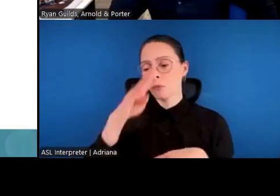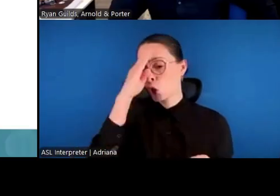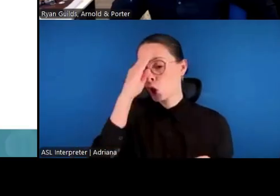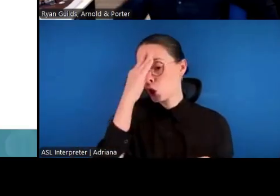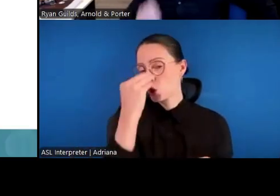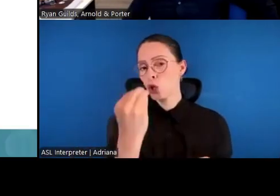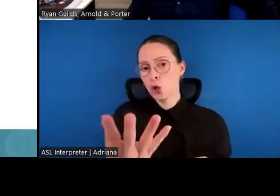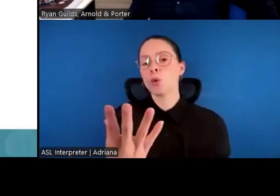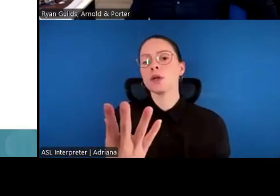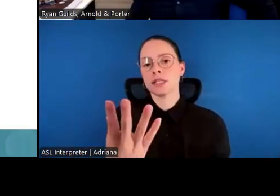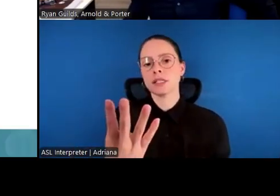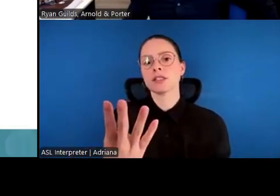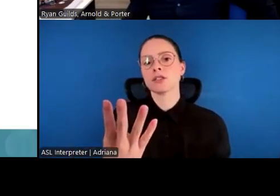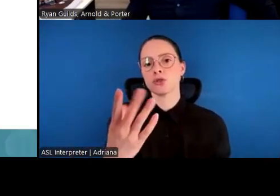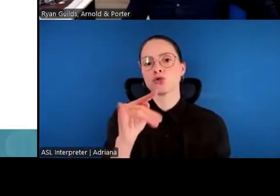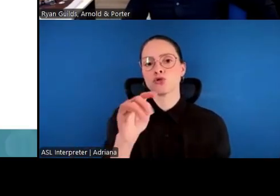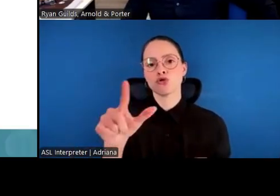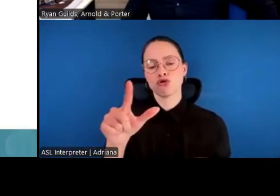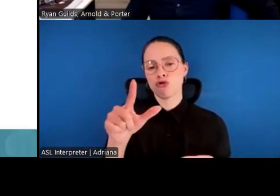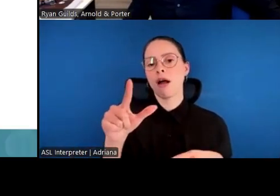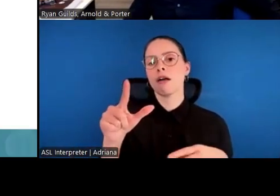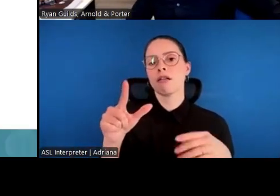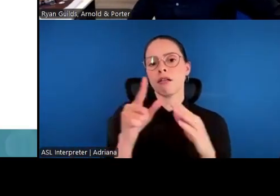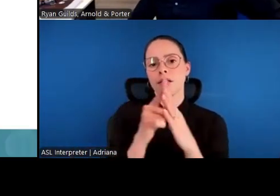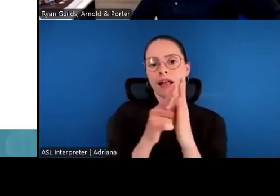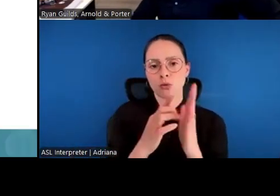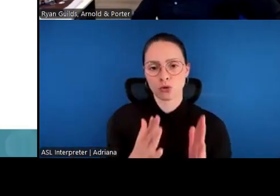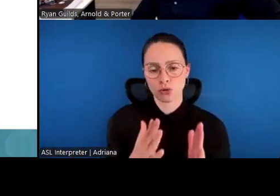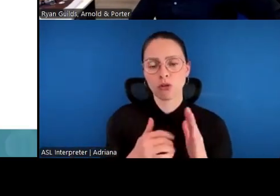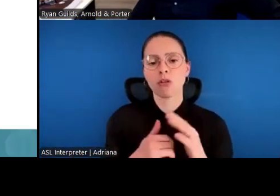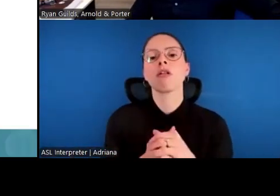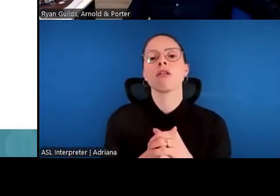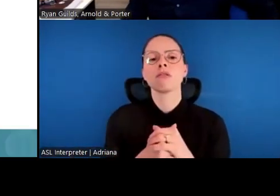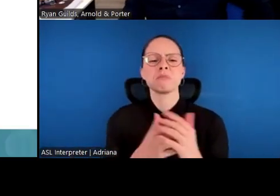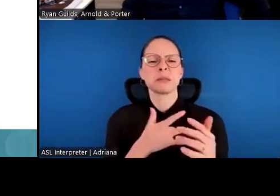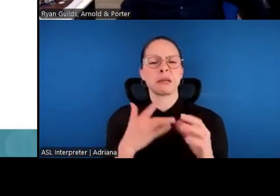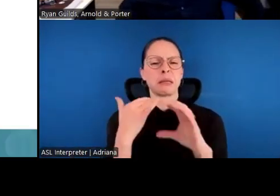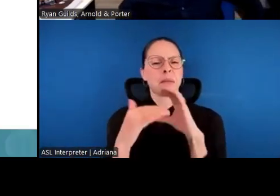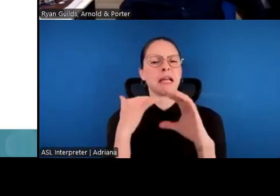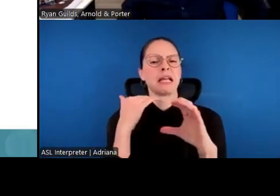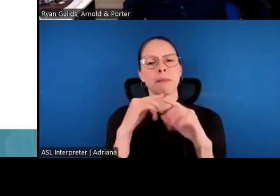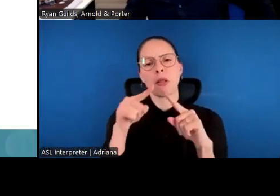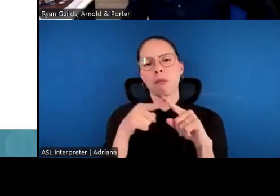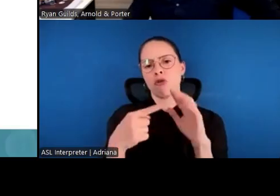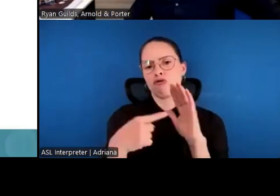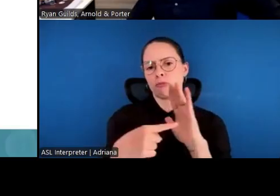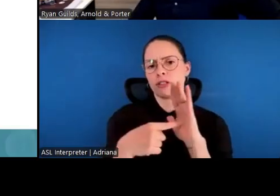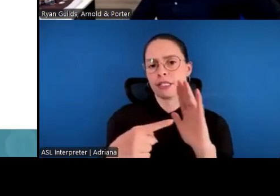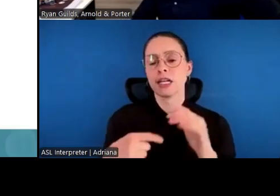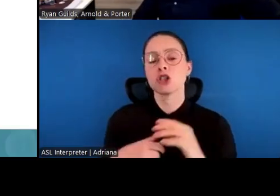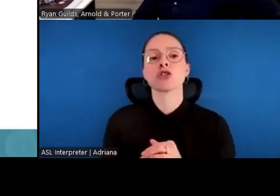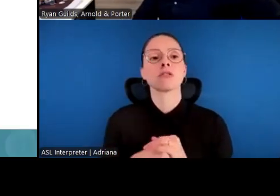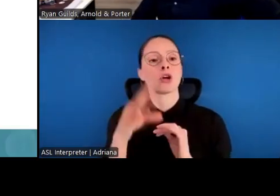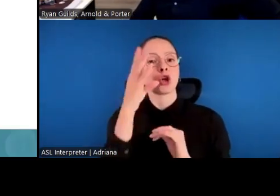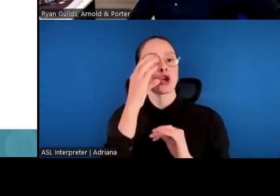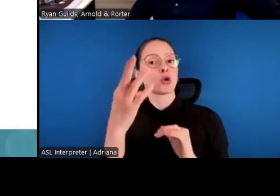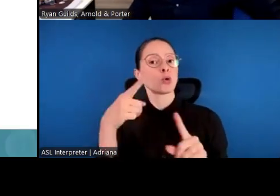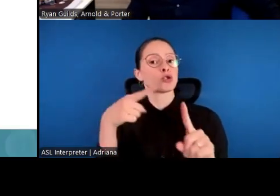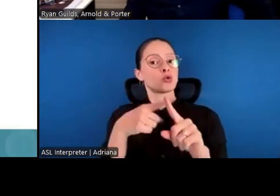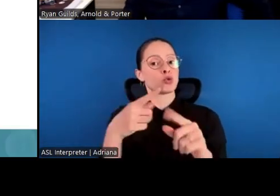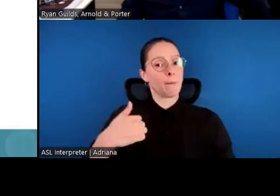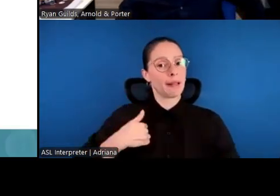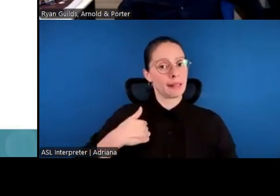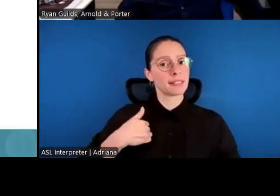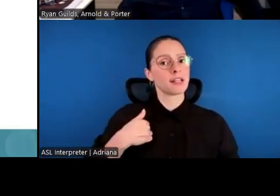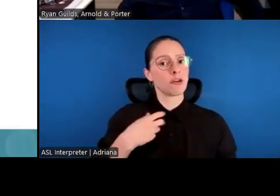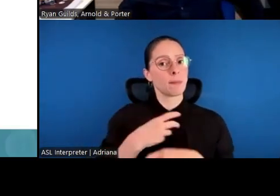the trial counsel, to the prosecutors, typically via email, about your representation. Notice to the military to